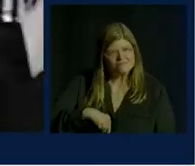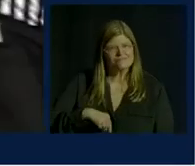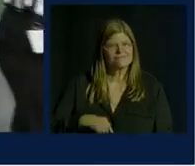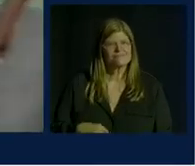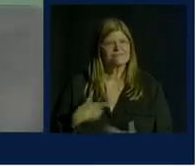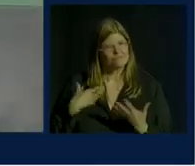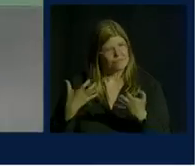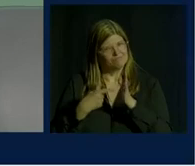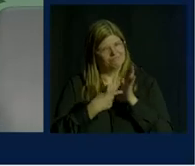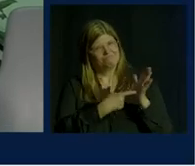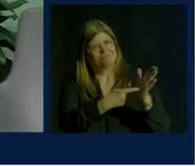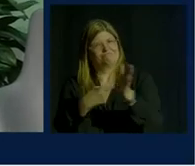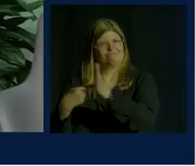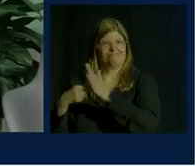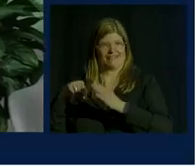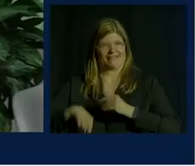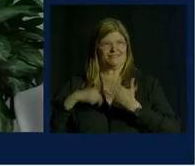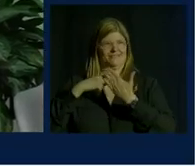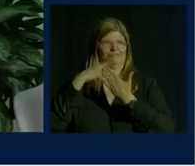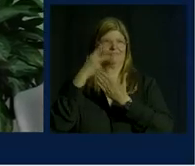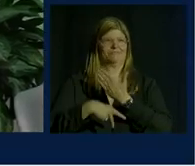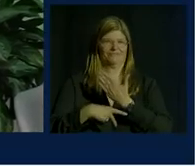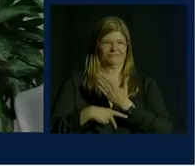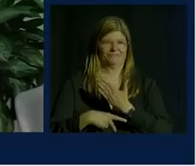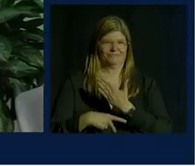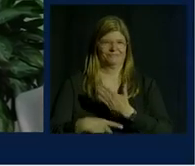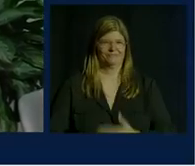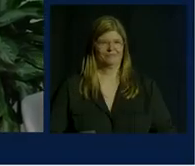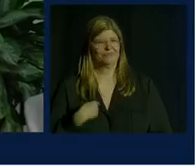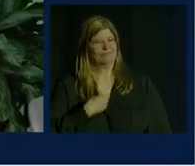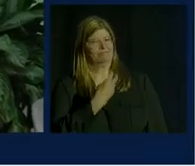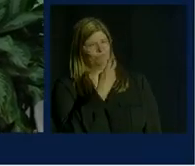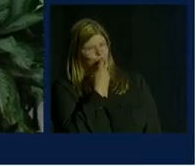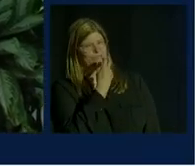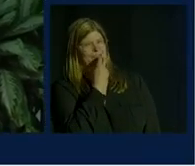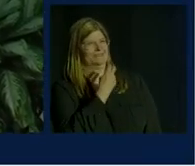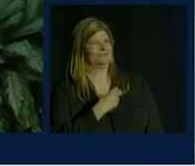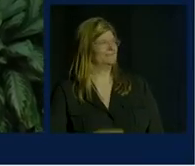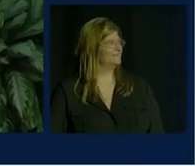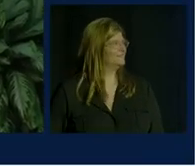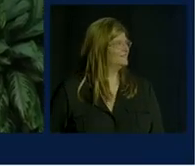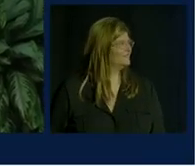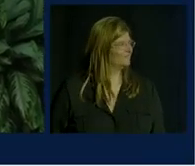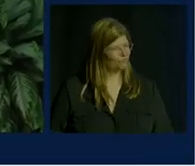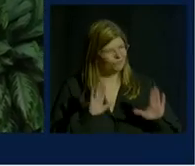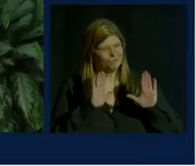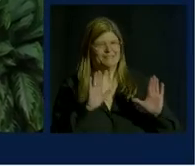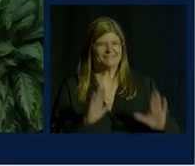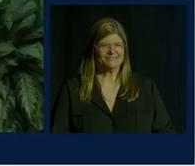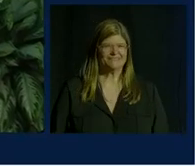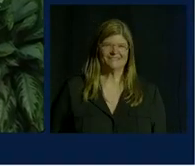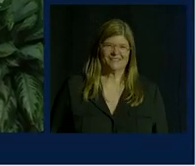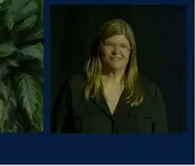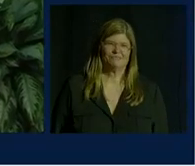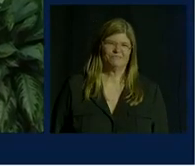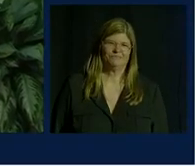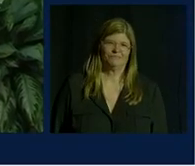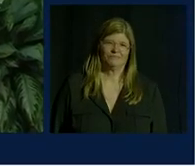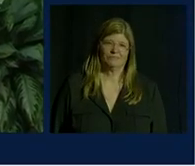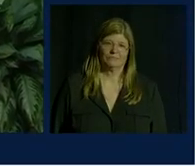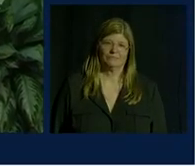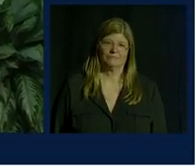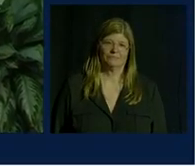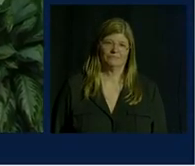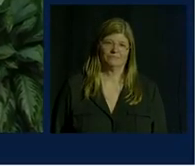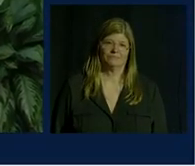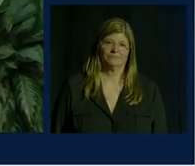thank you. I love the whistle, too. That's a great addition. So that closes out the housing portion of